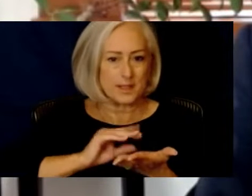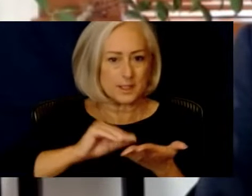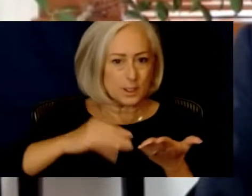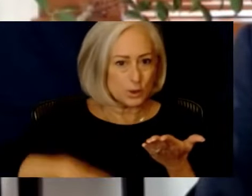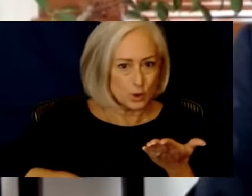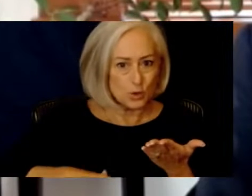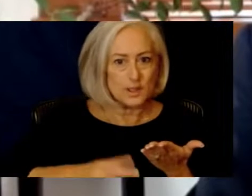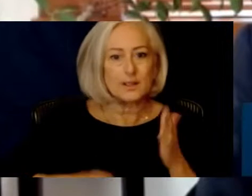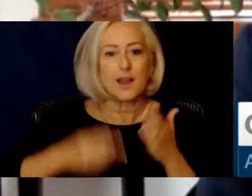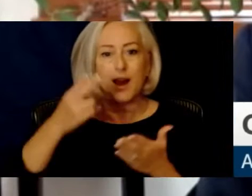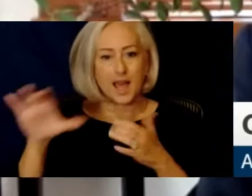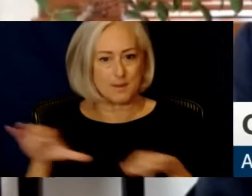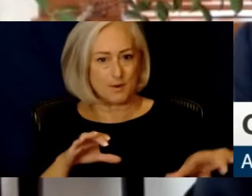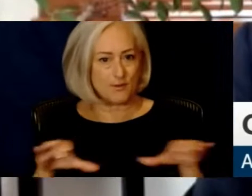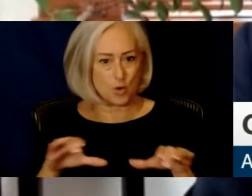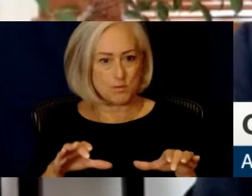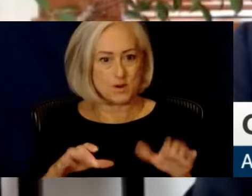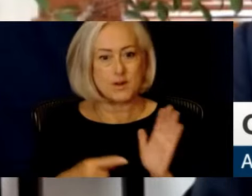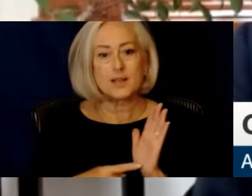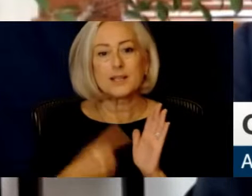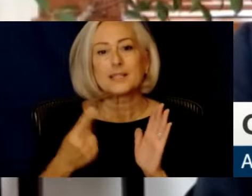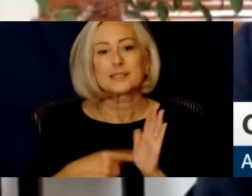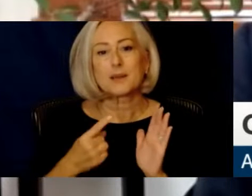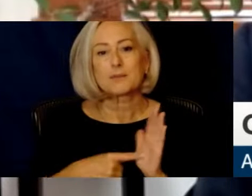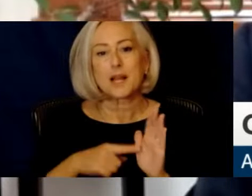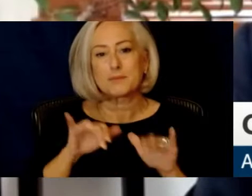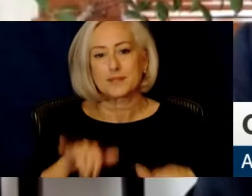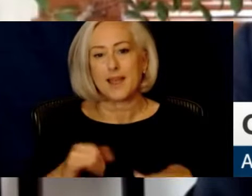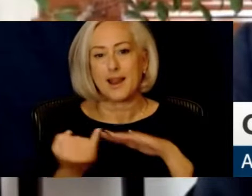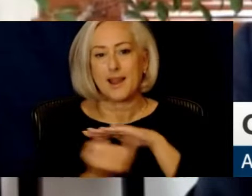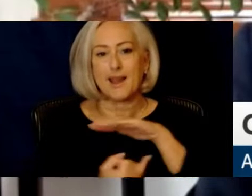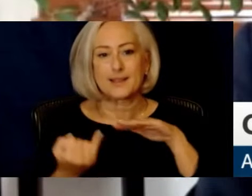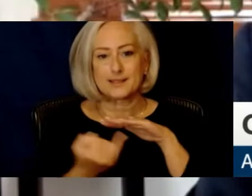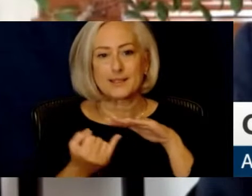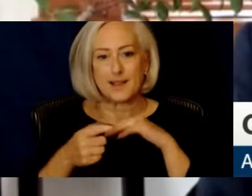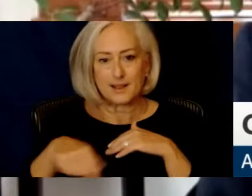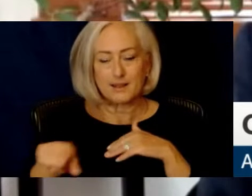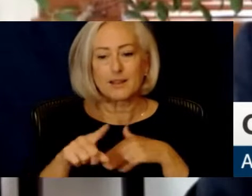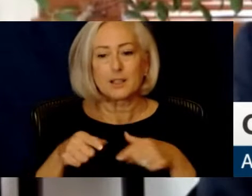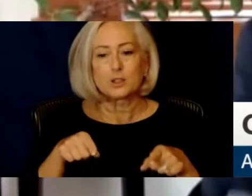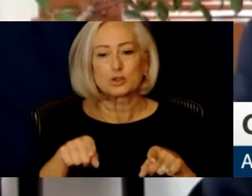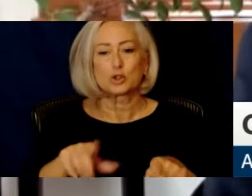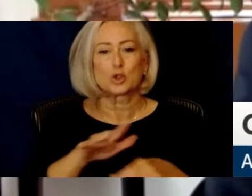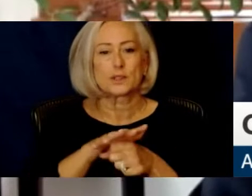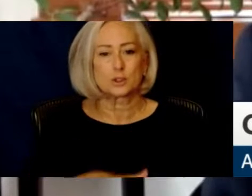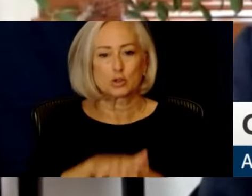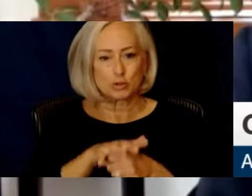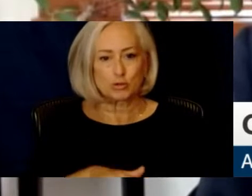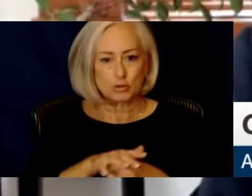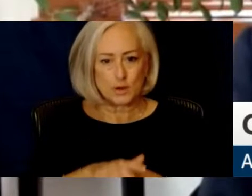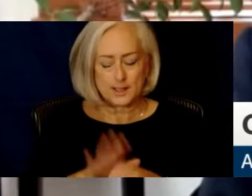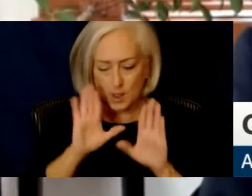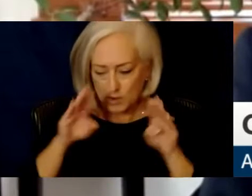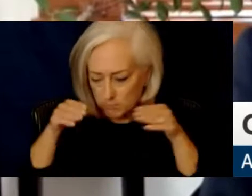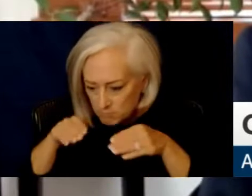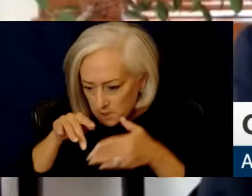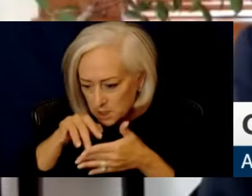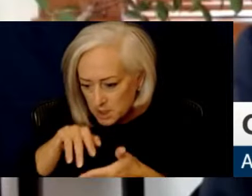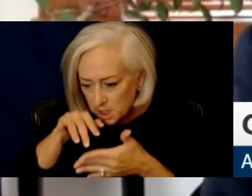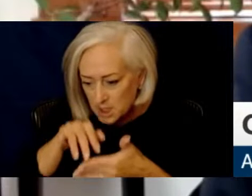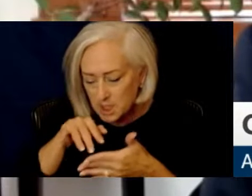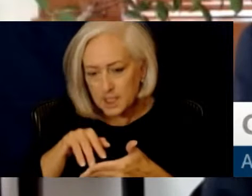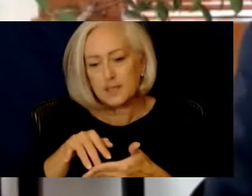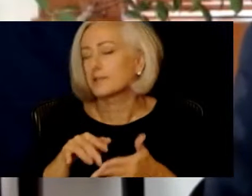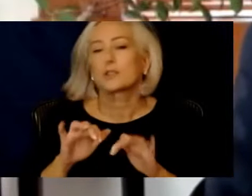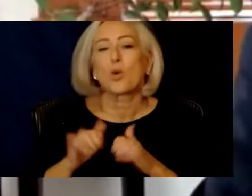performers that can sometimes isolate in times of stress and want to double down on their studying and everything like that. So how